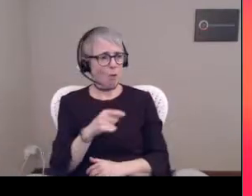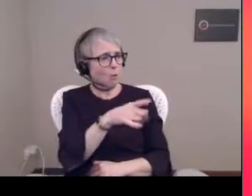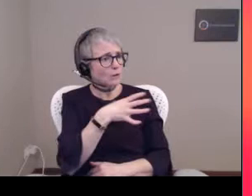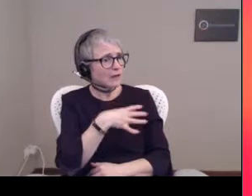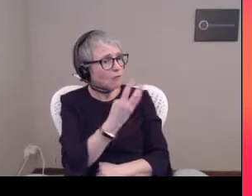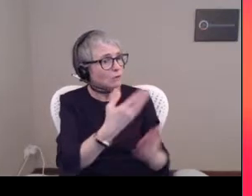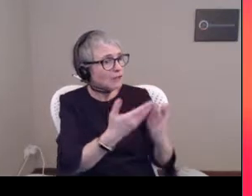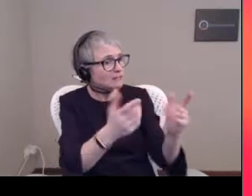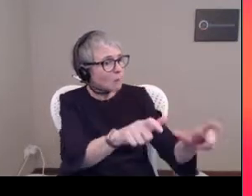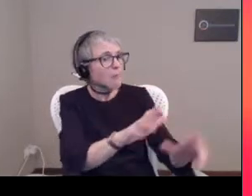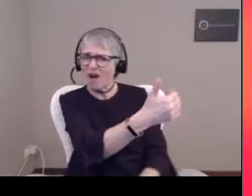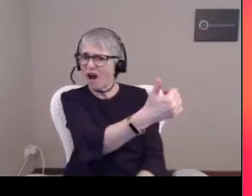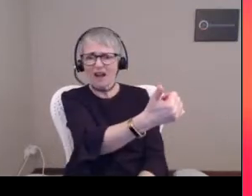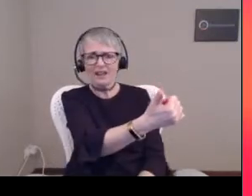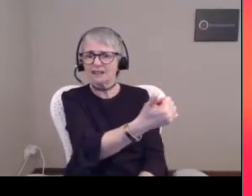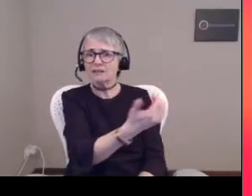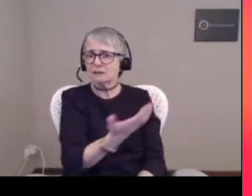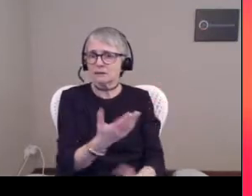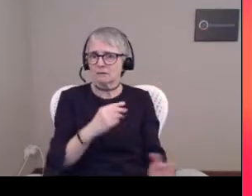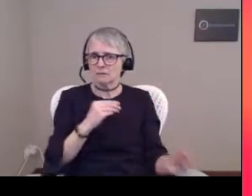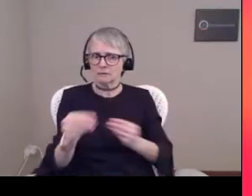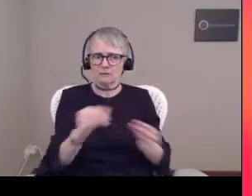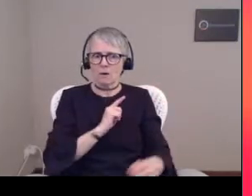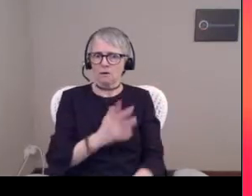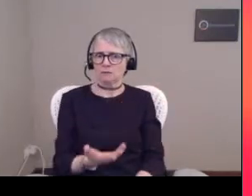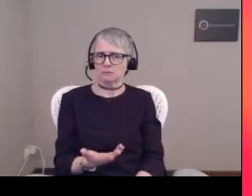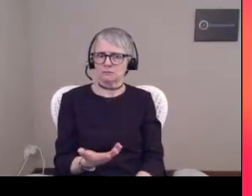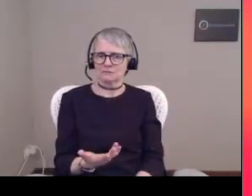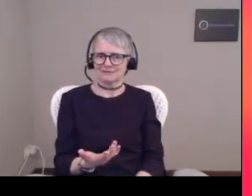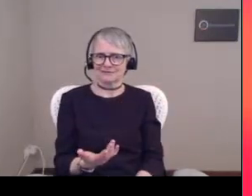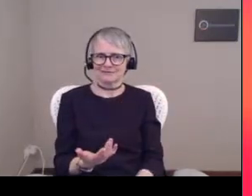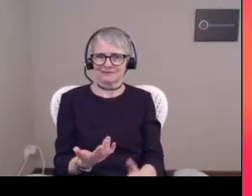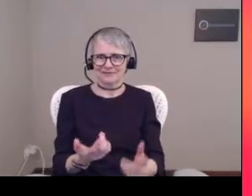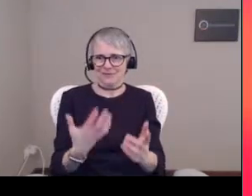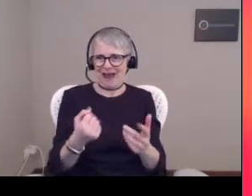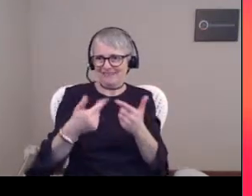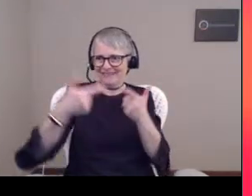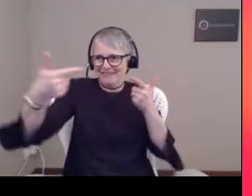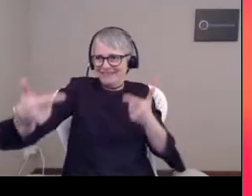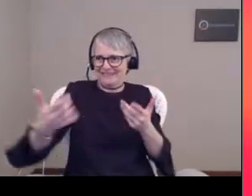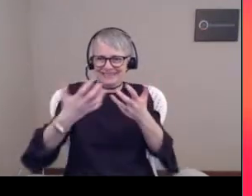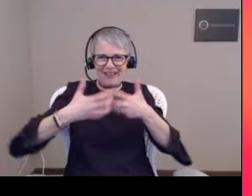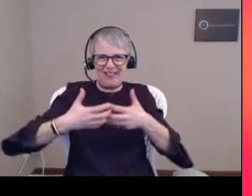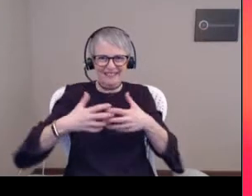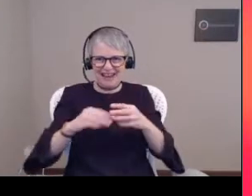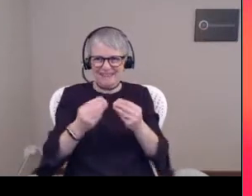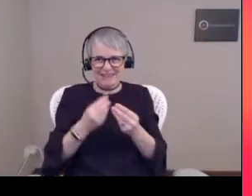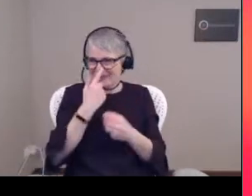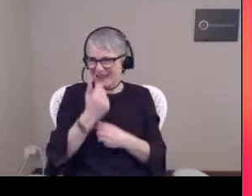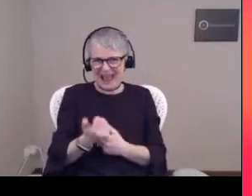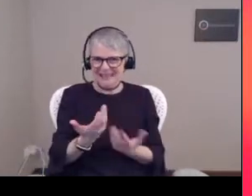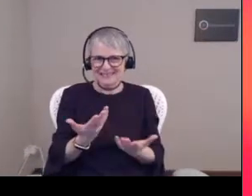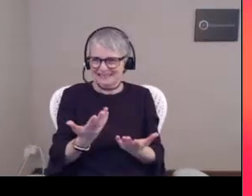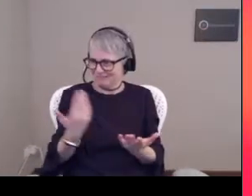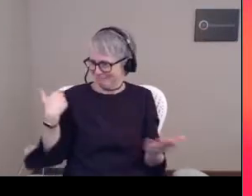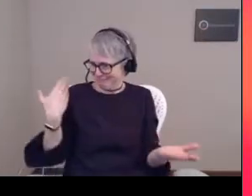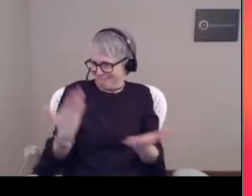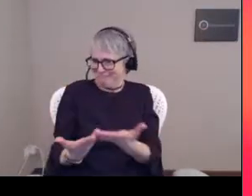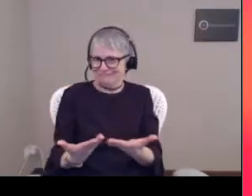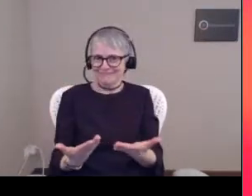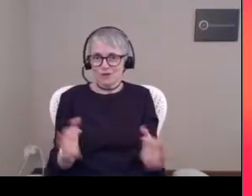no reason why not at the moment, because everything's been set up as, with technology and everything. We've done it this year. No one's been in the